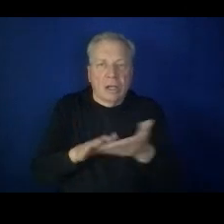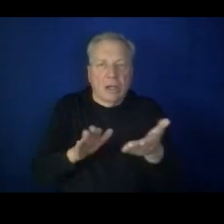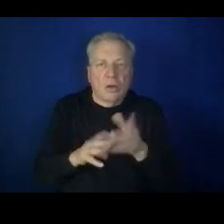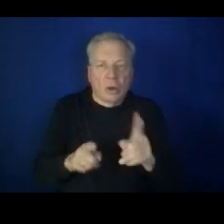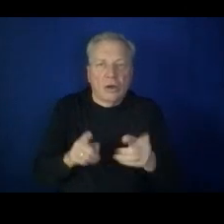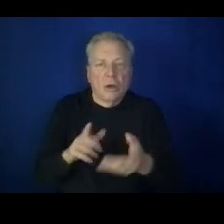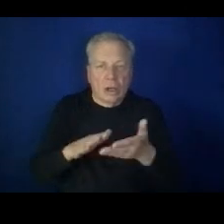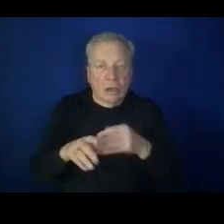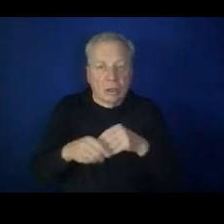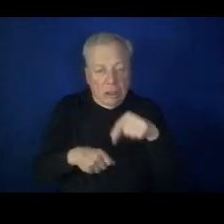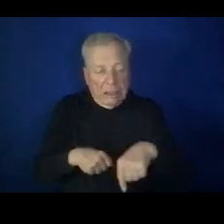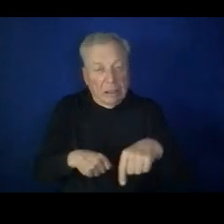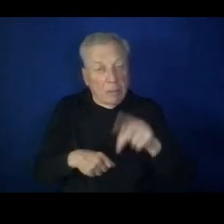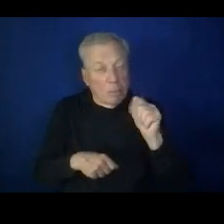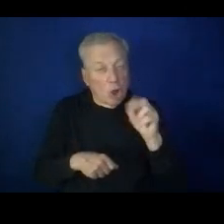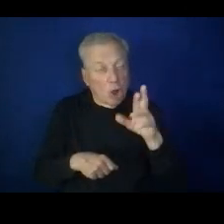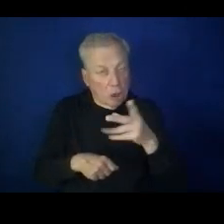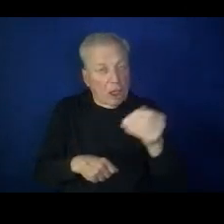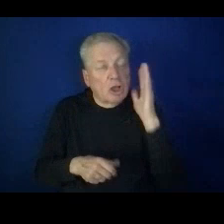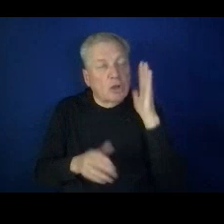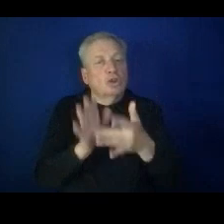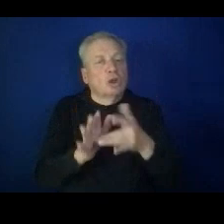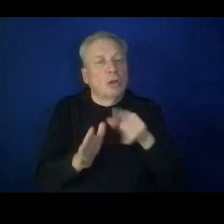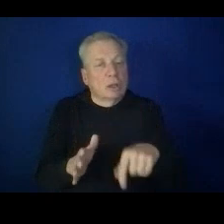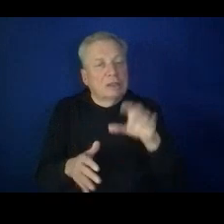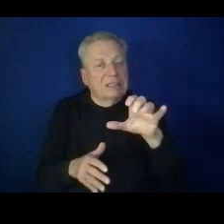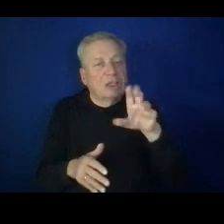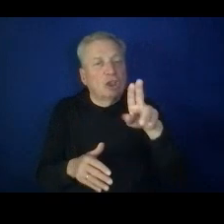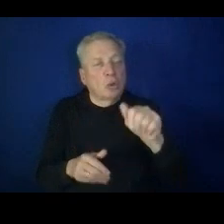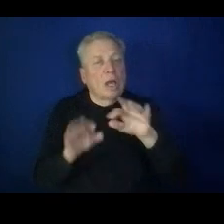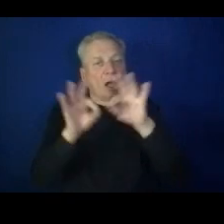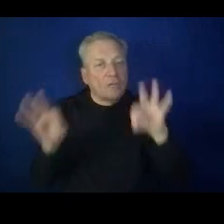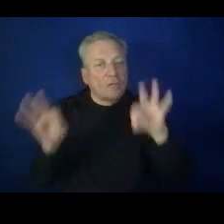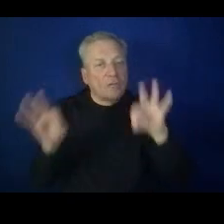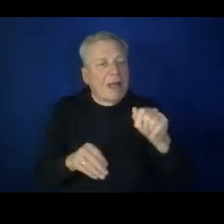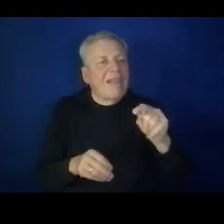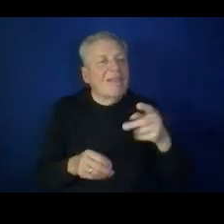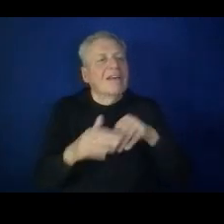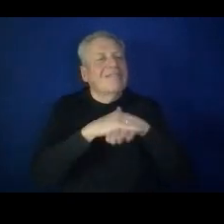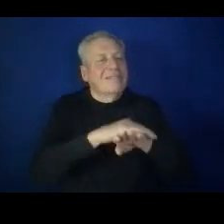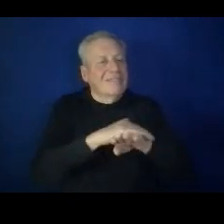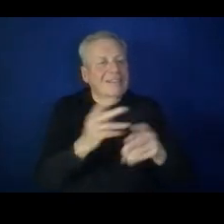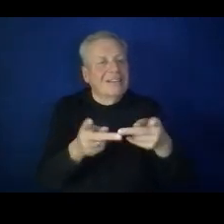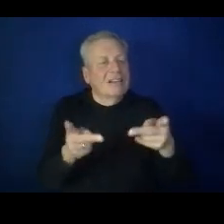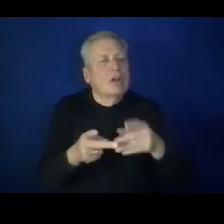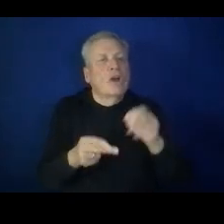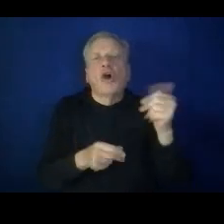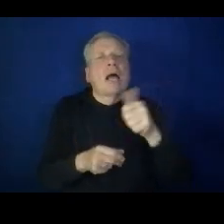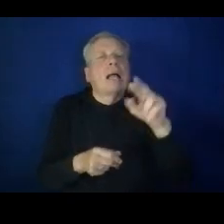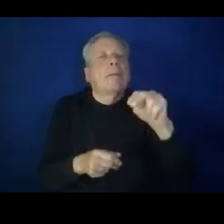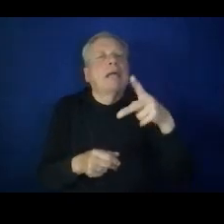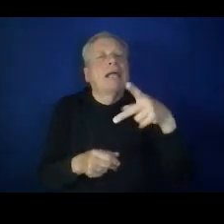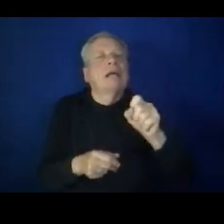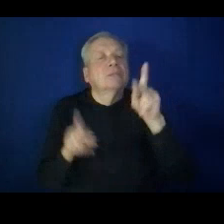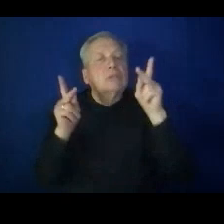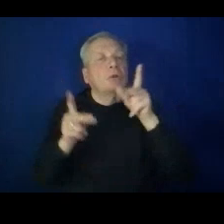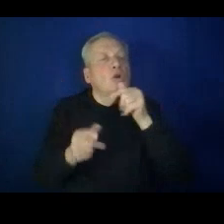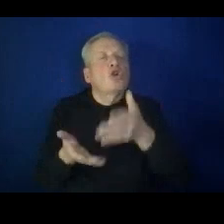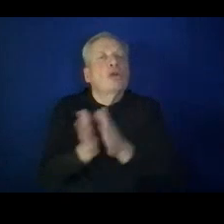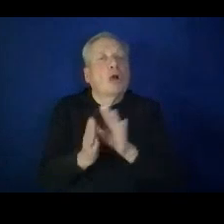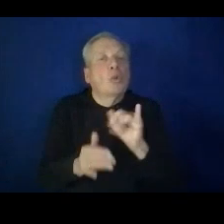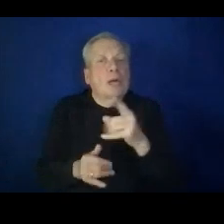in the park. You'll show this CUA form at the entrance station, and to any NPS personnel that may request it,